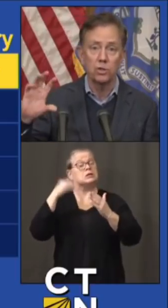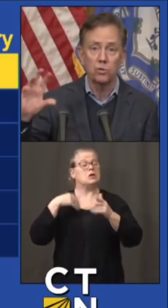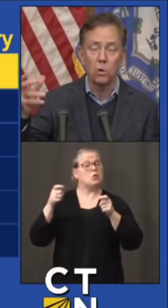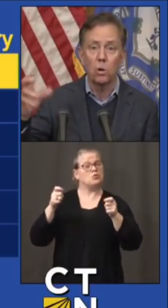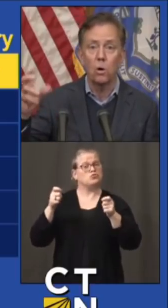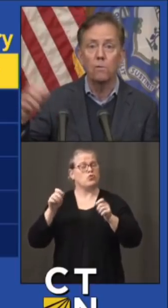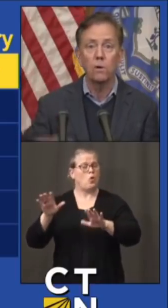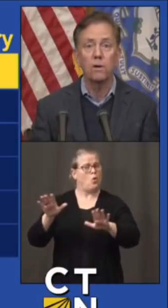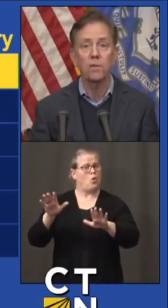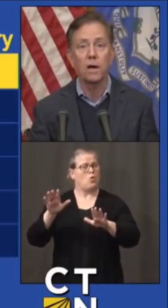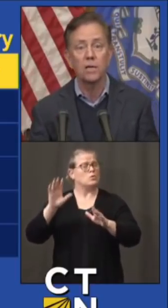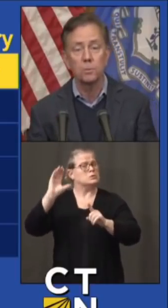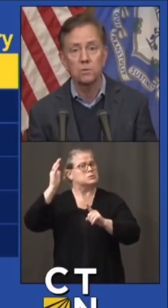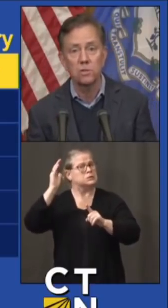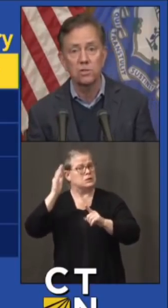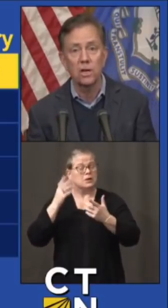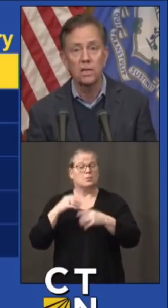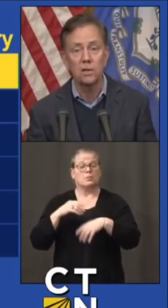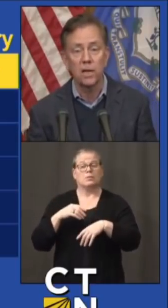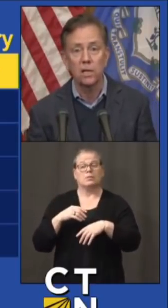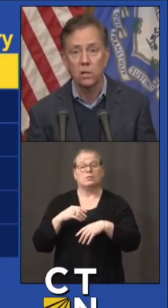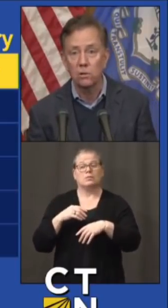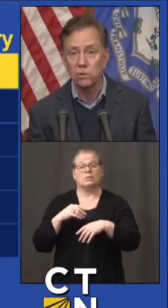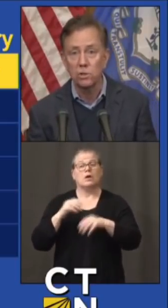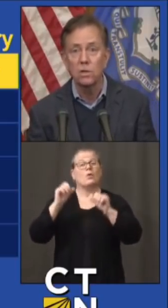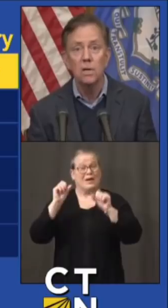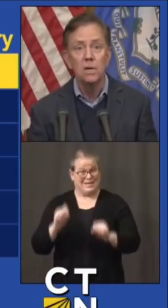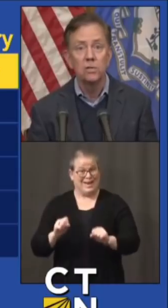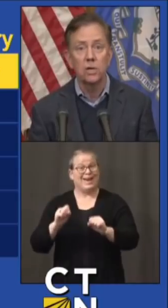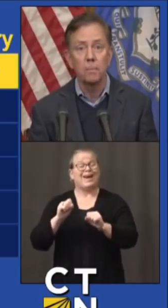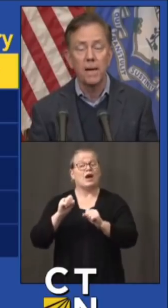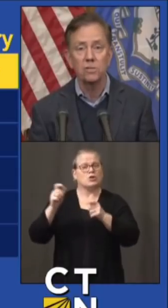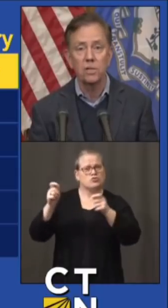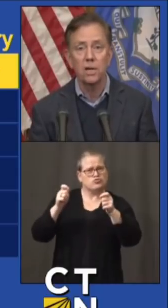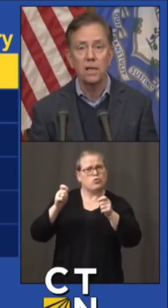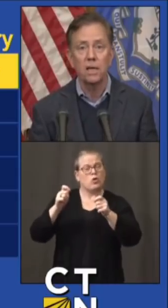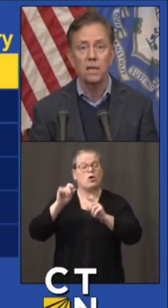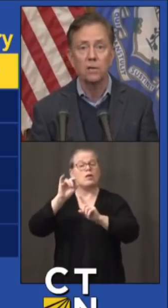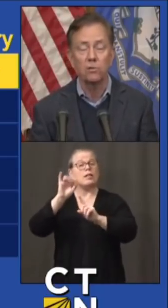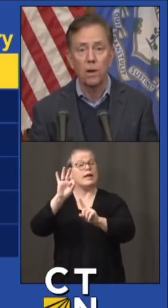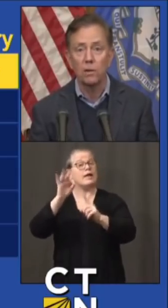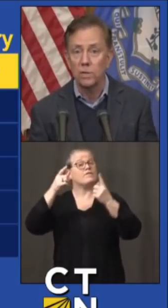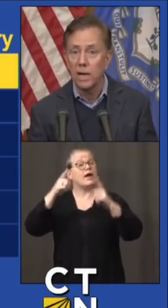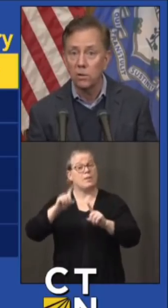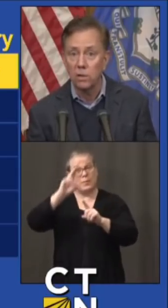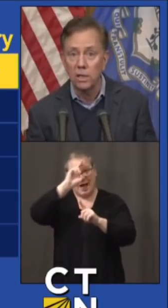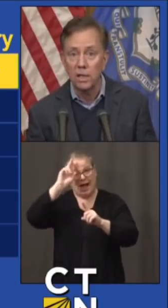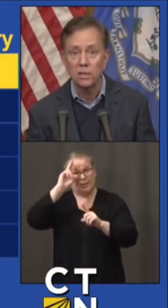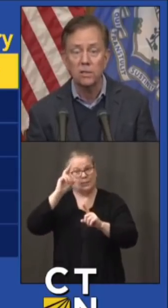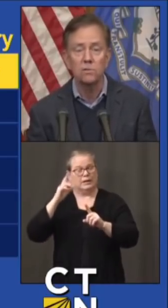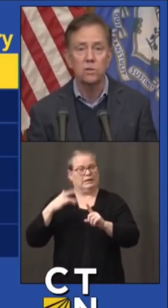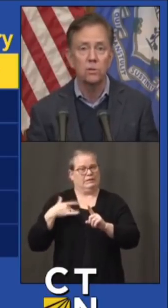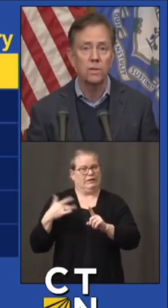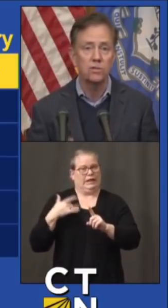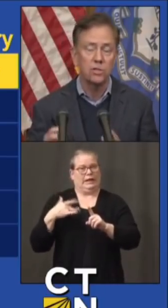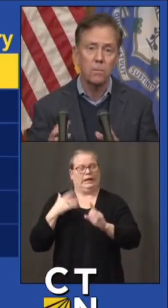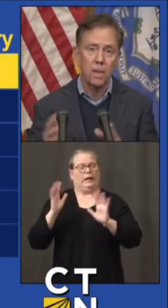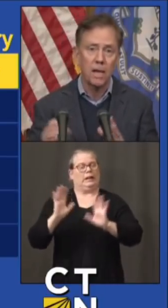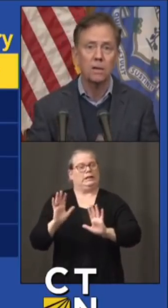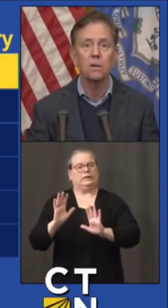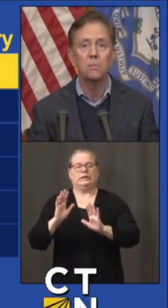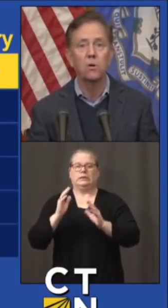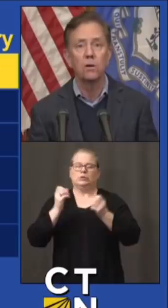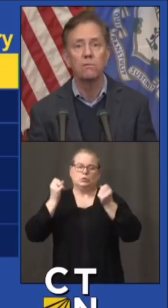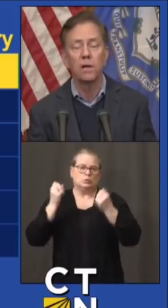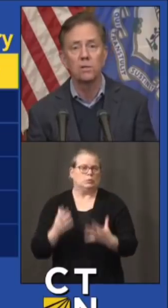some control over. If the hospitals decide they're getting closer to capacity, they can throttle down on the electives. They're doing some